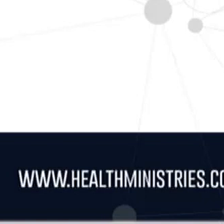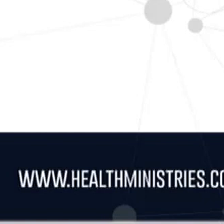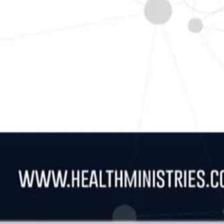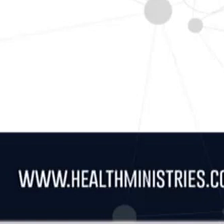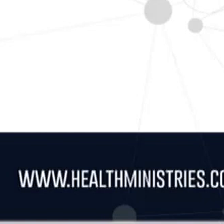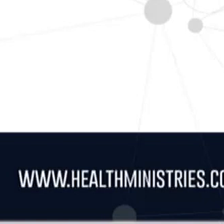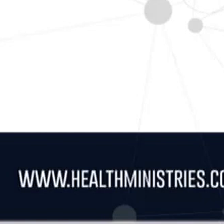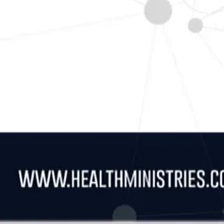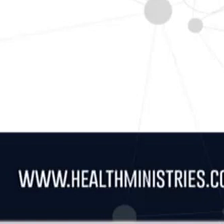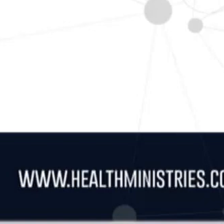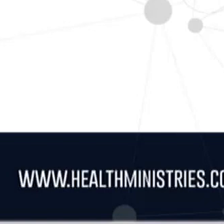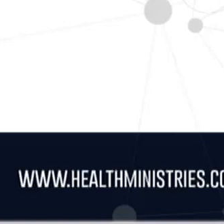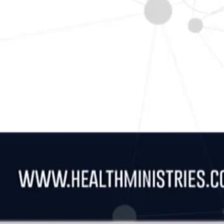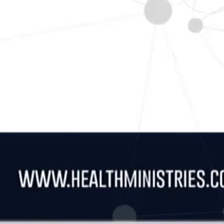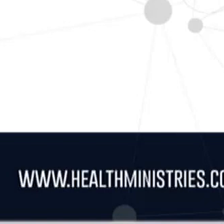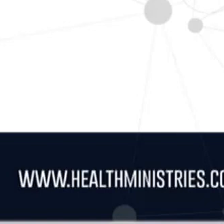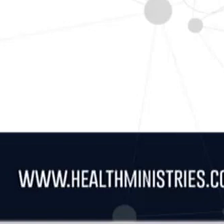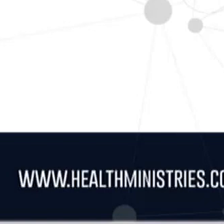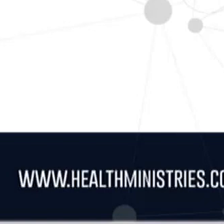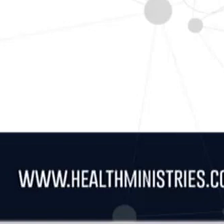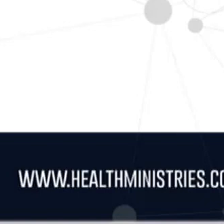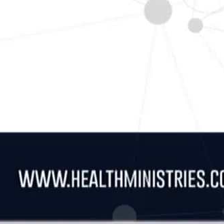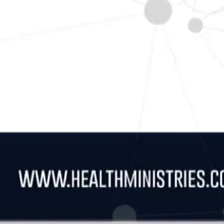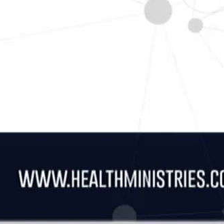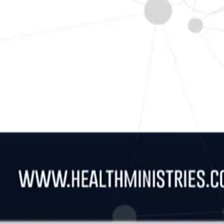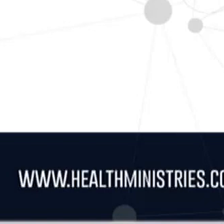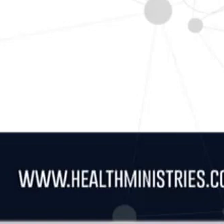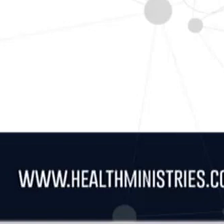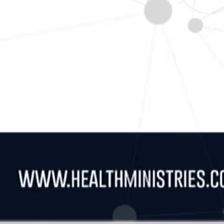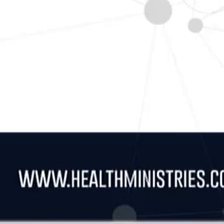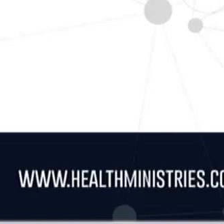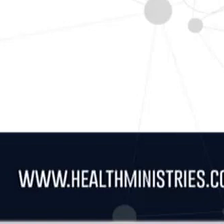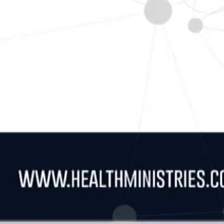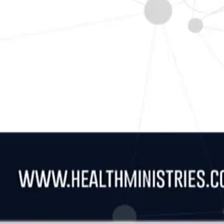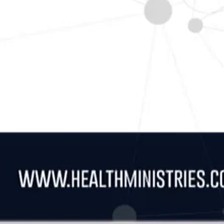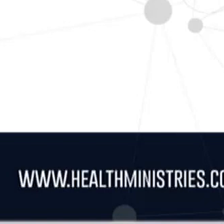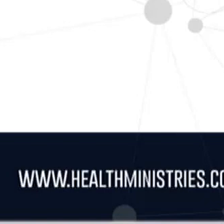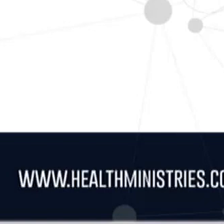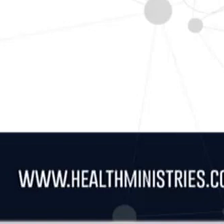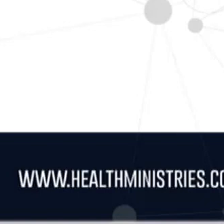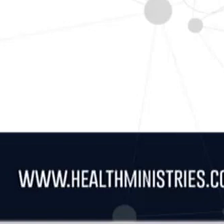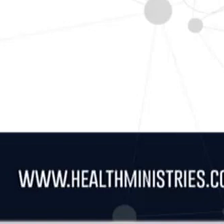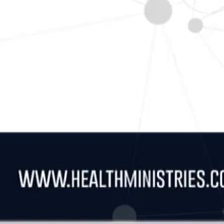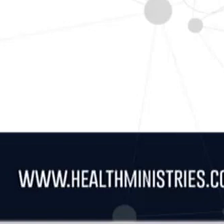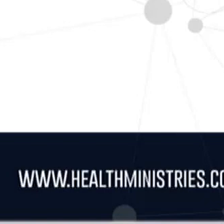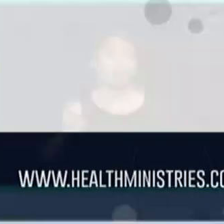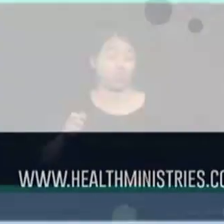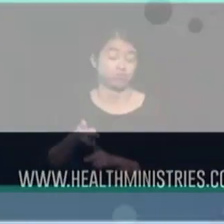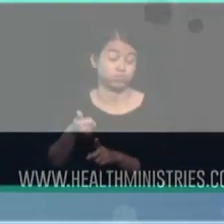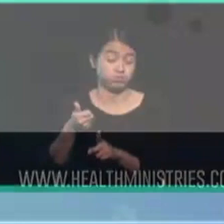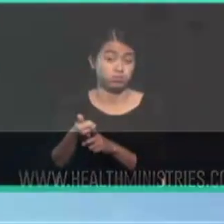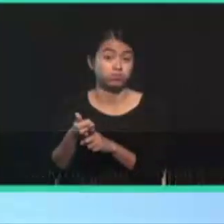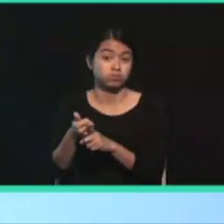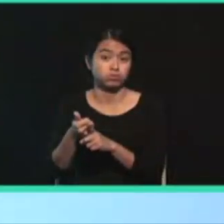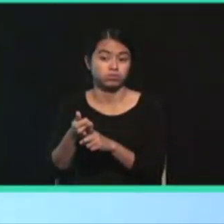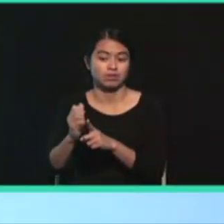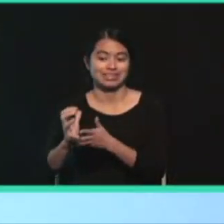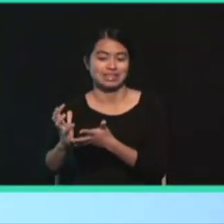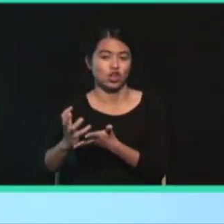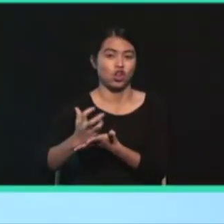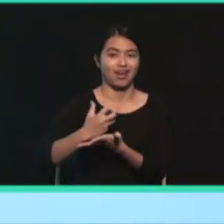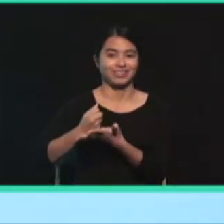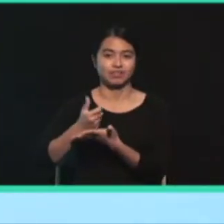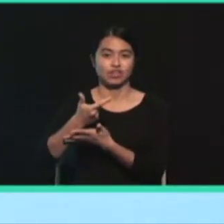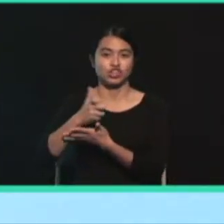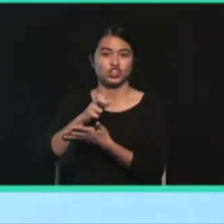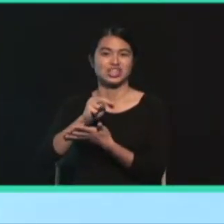other single-celled animals that live in our body. So the microbiome is the collective genomes of